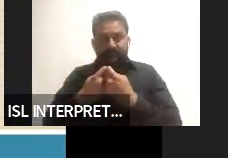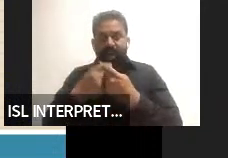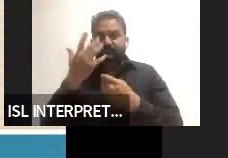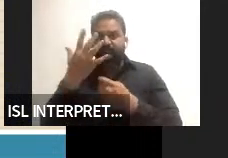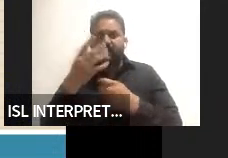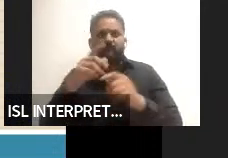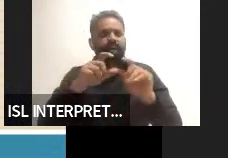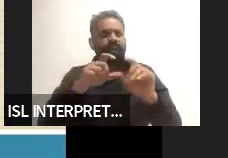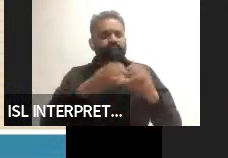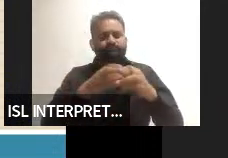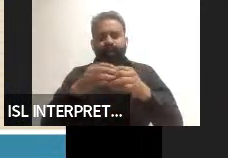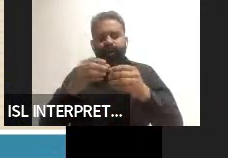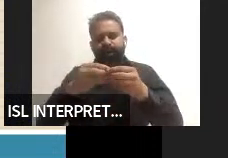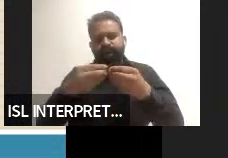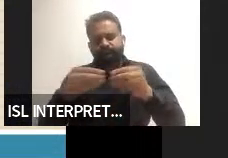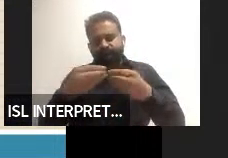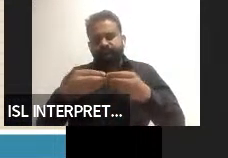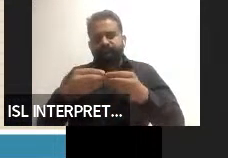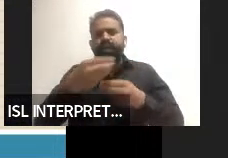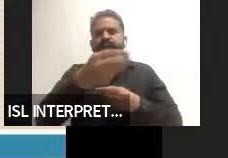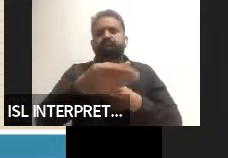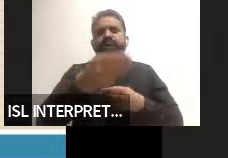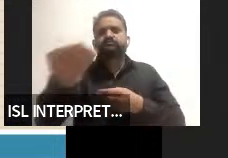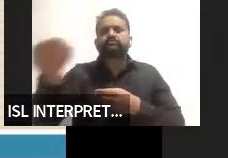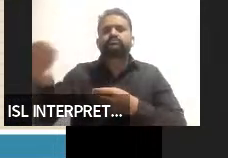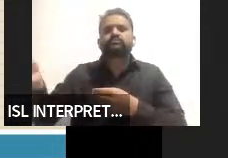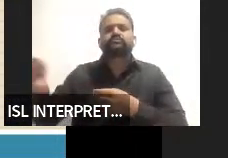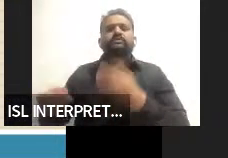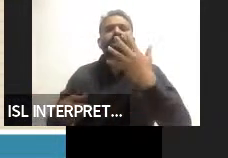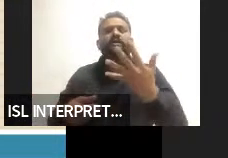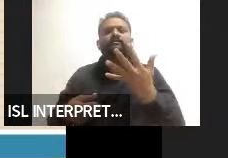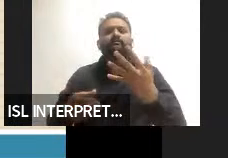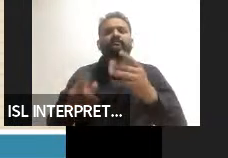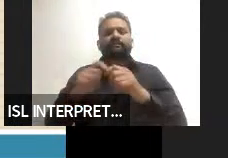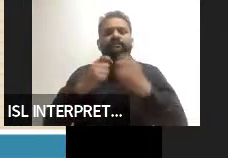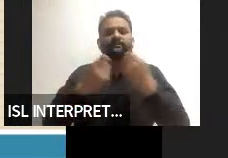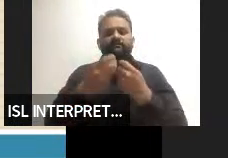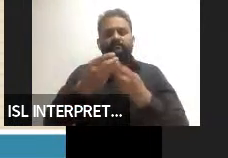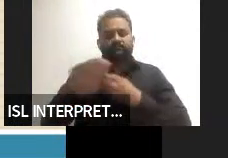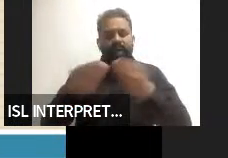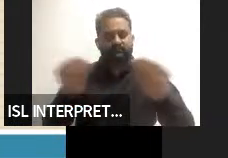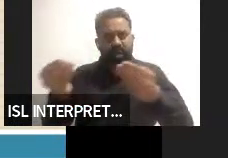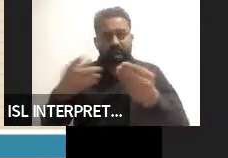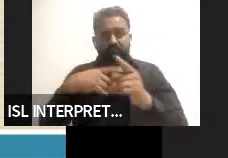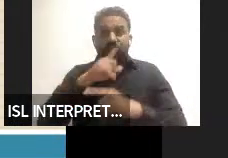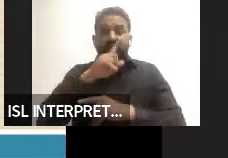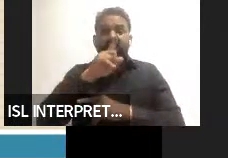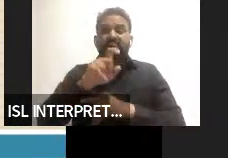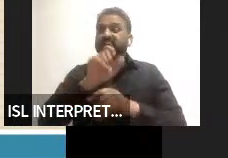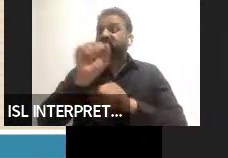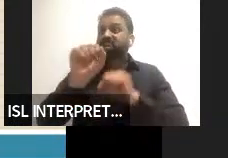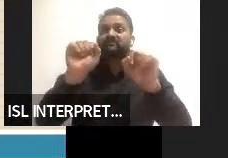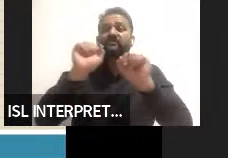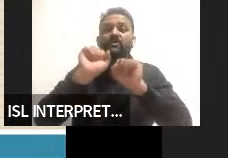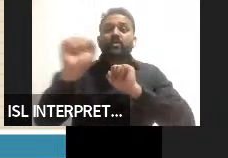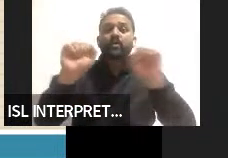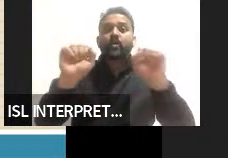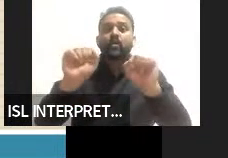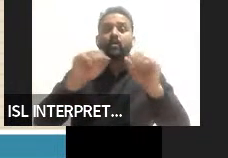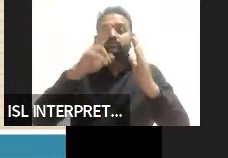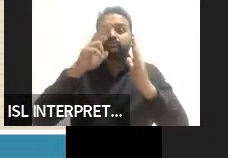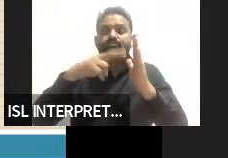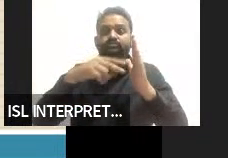5 packs and just distribute the 5 packs among the team member, and ask everyone to read their